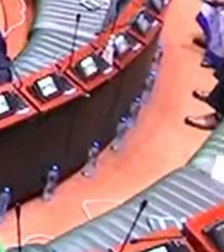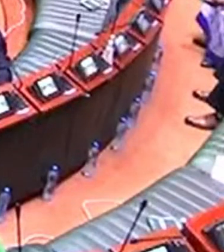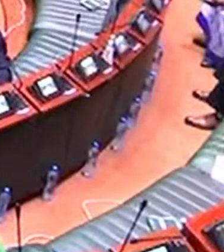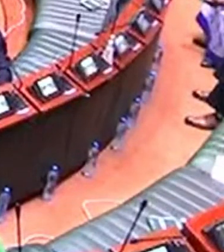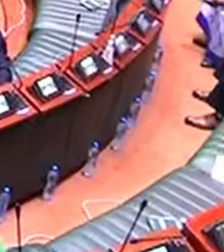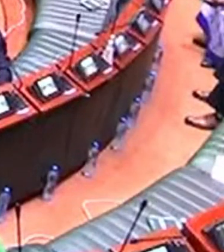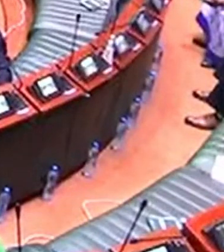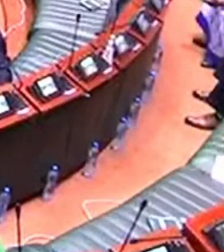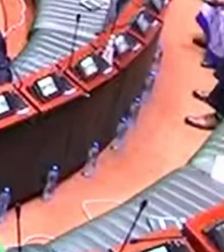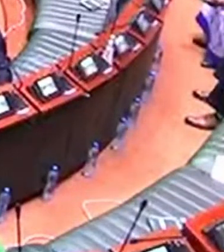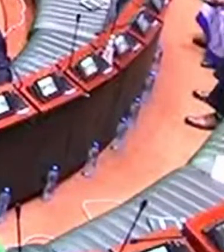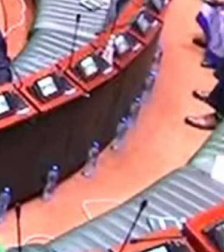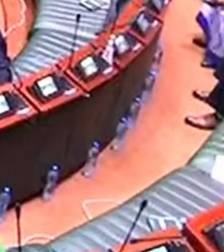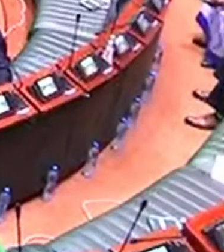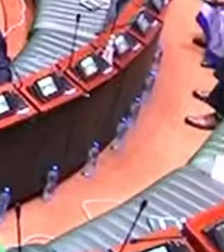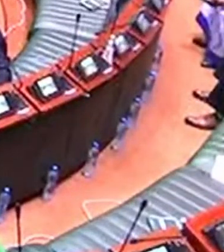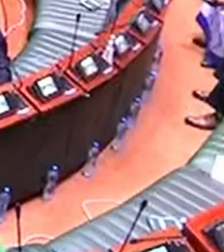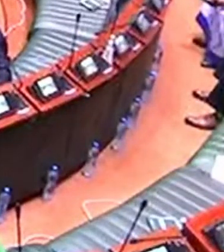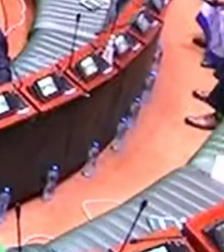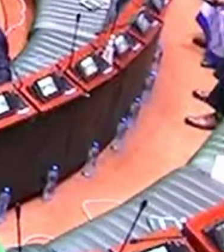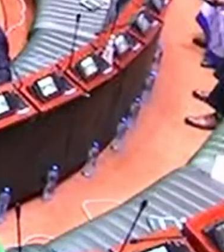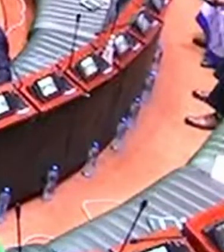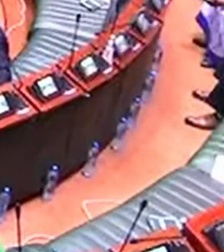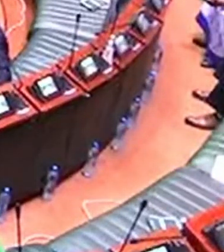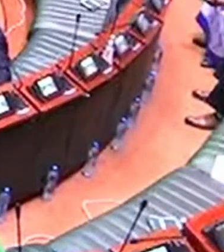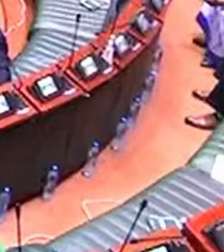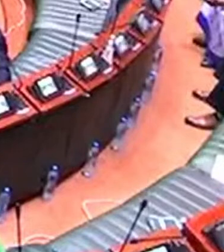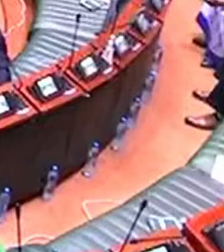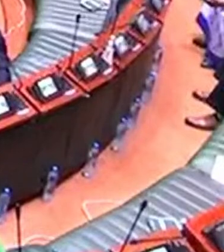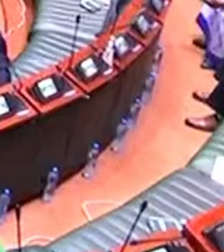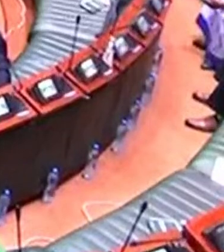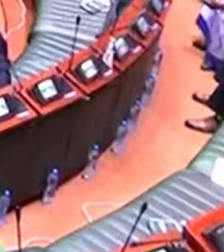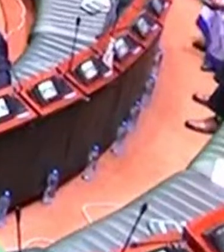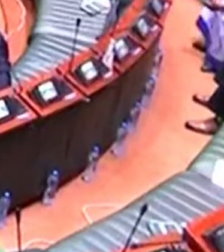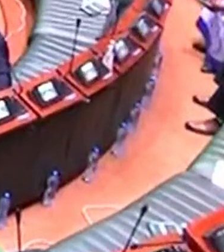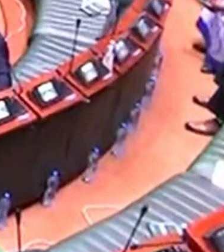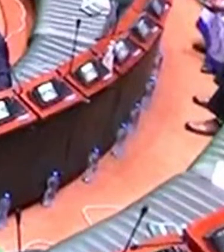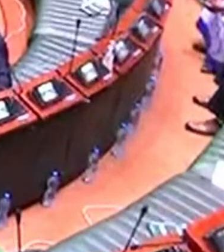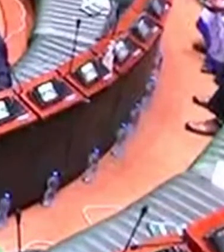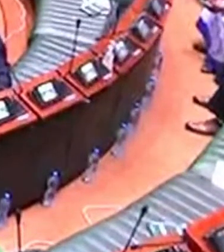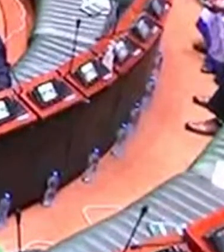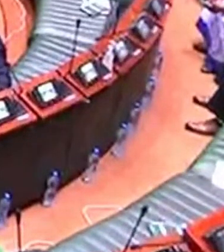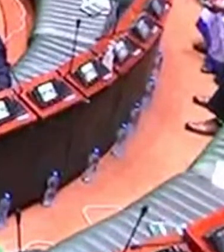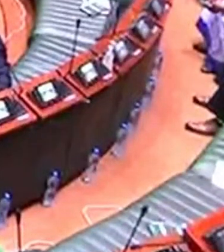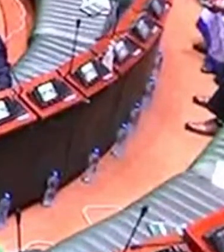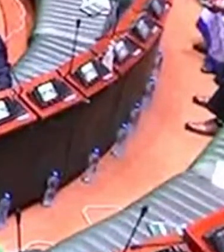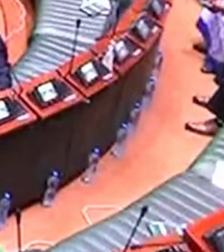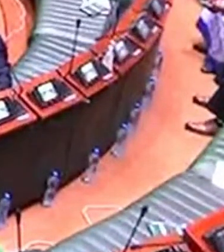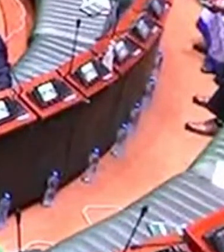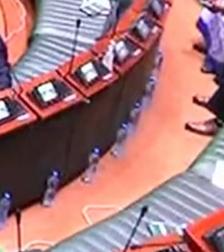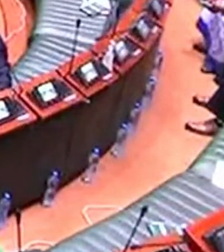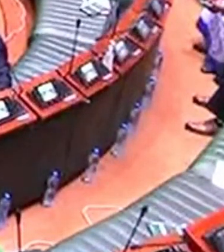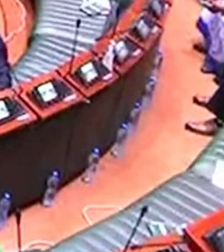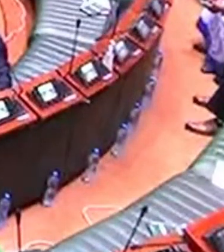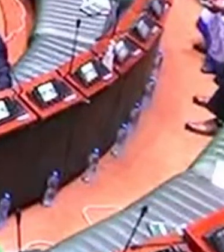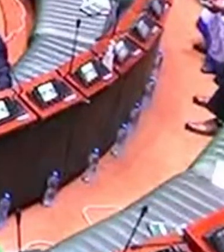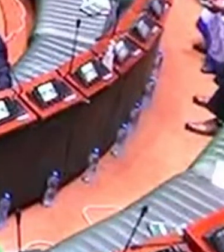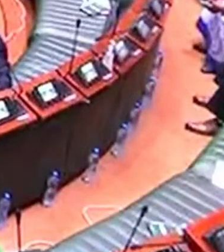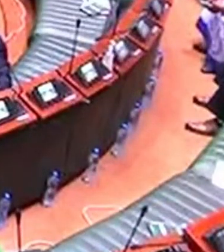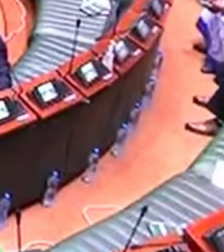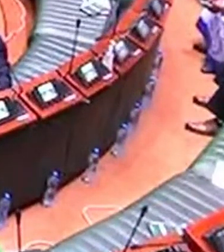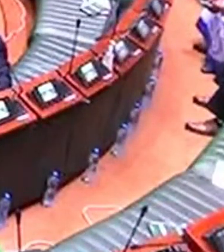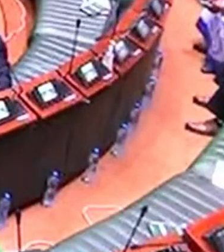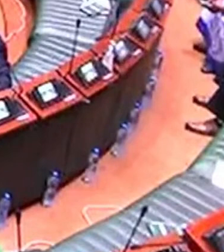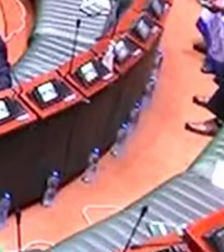suspended, when business was suspended, the House was considering the motion moved by the Honourable Member